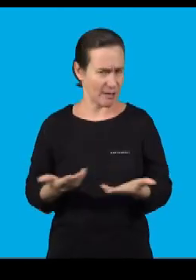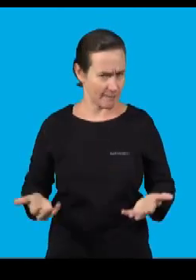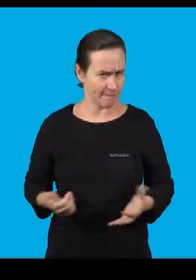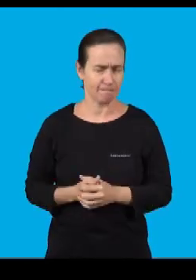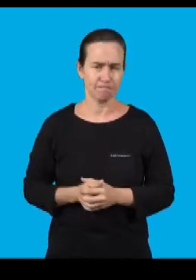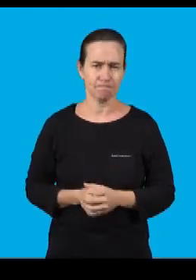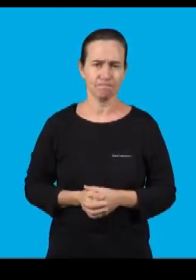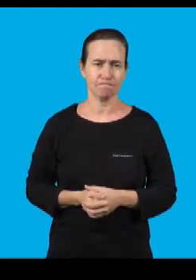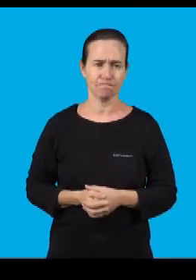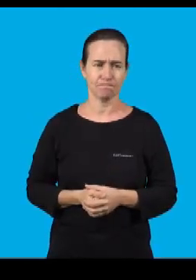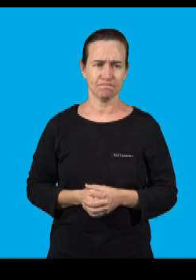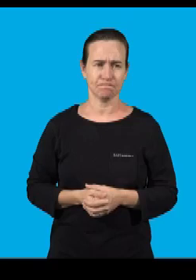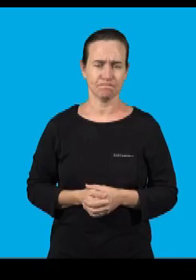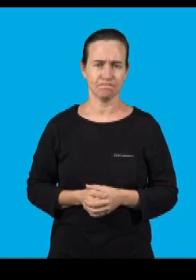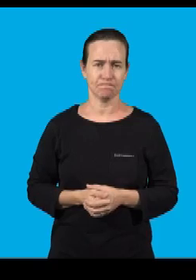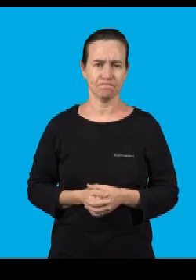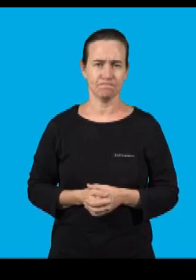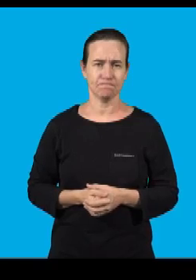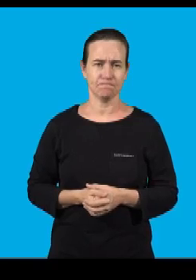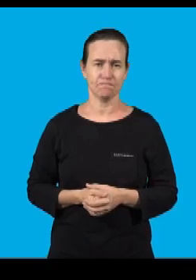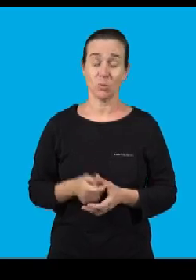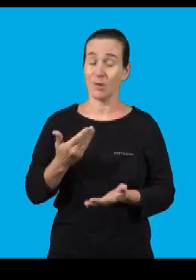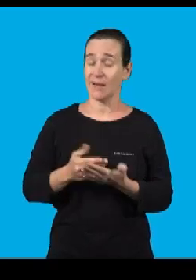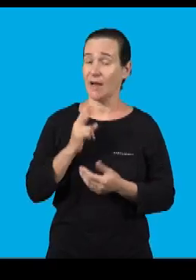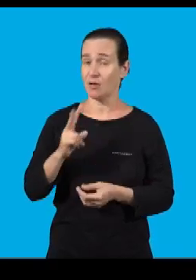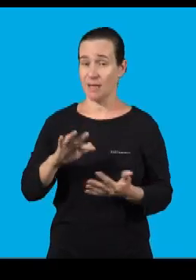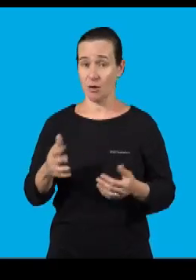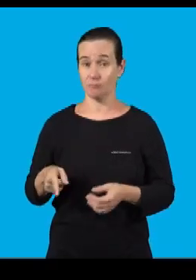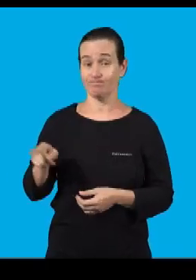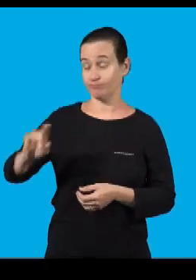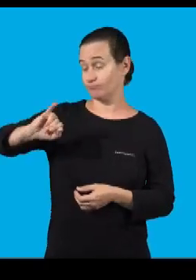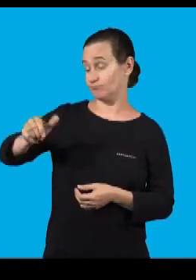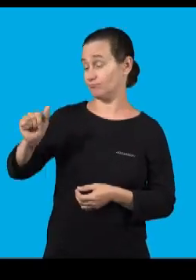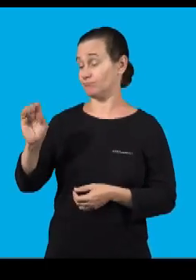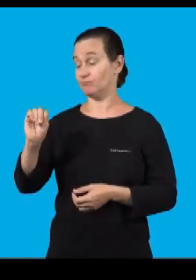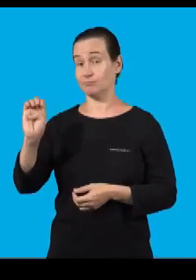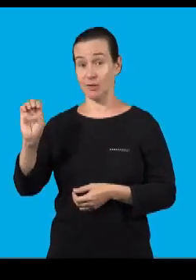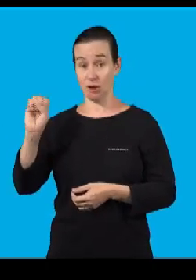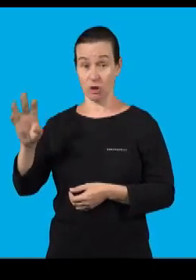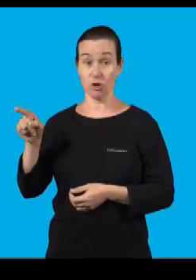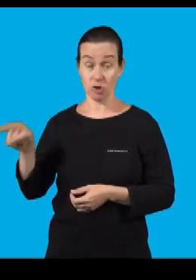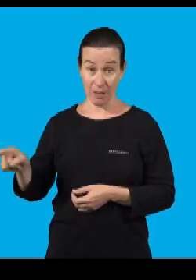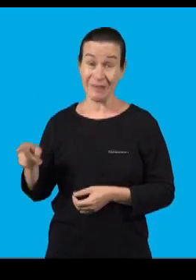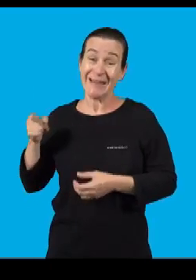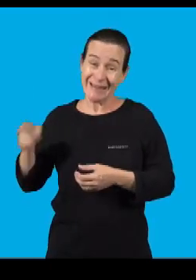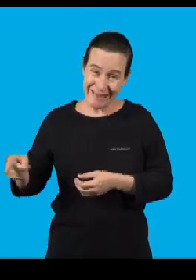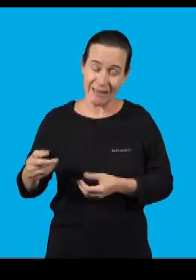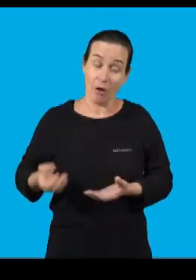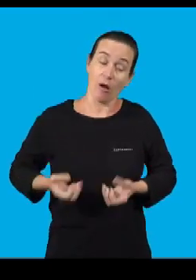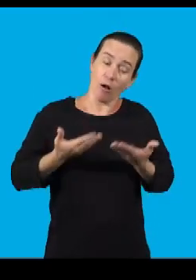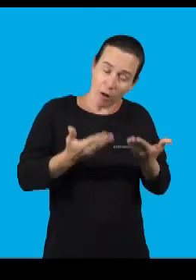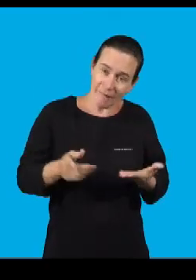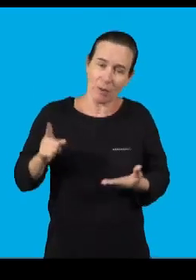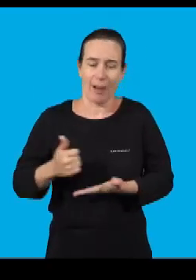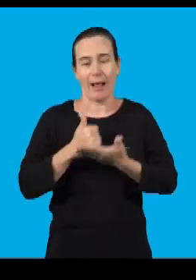resolved? All right. So let's look at our response. It says that James Jarvis is going to